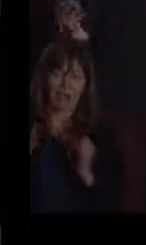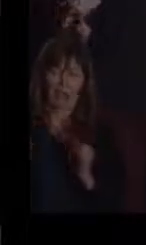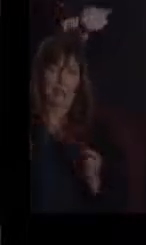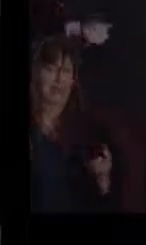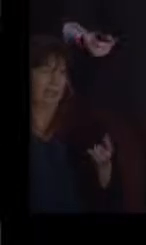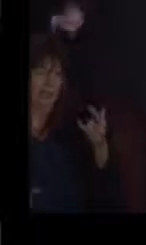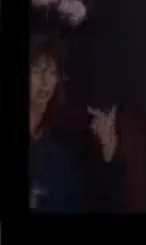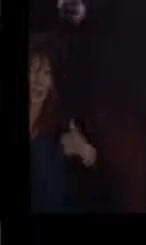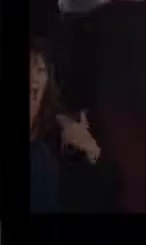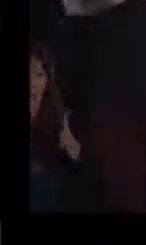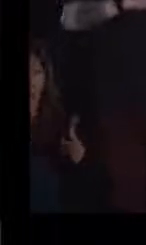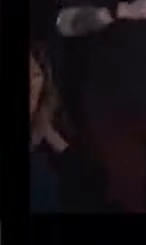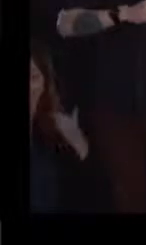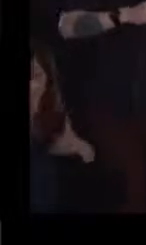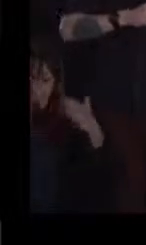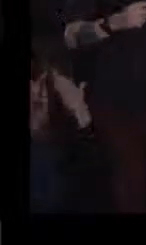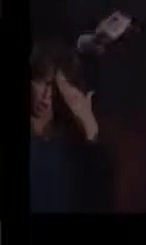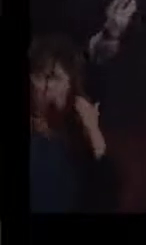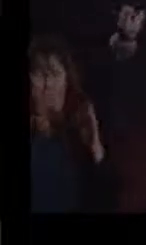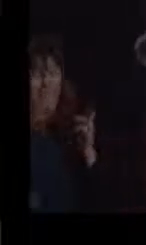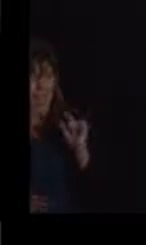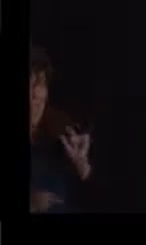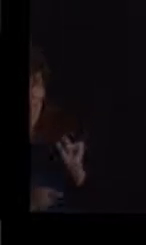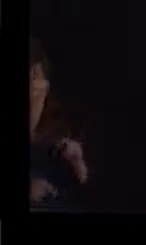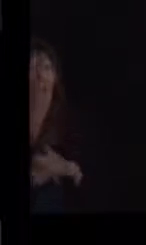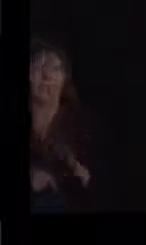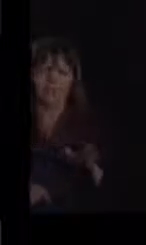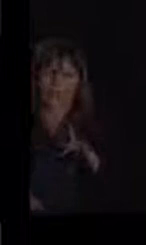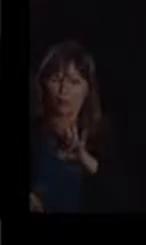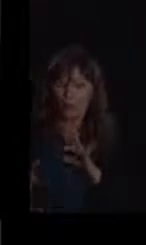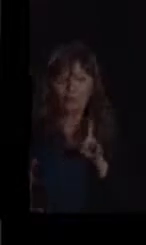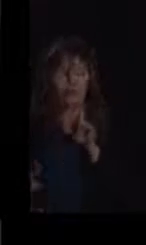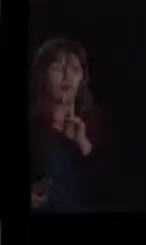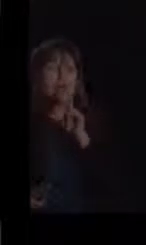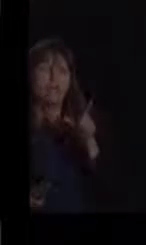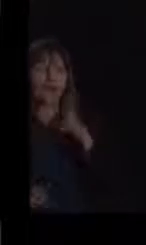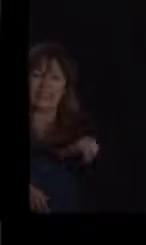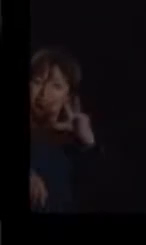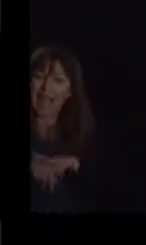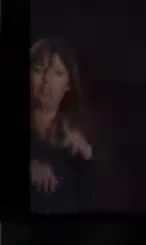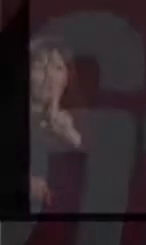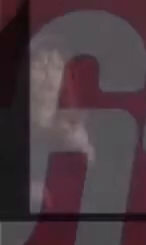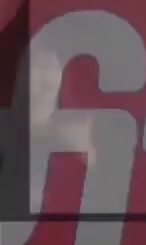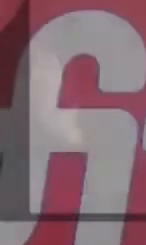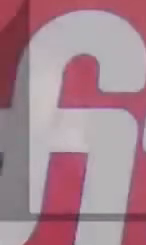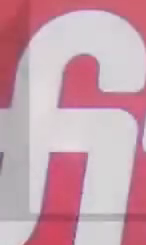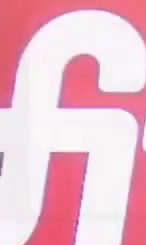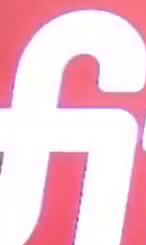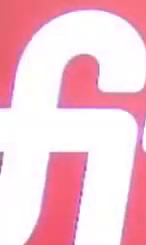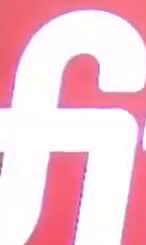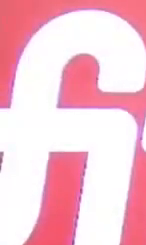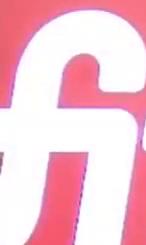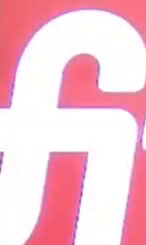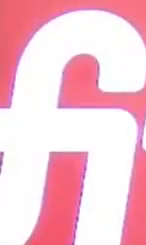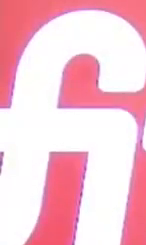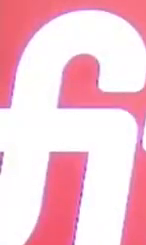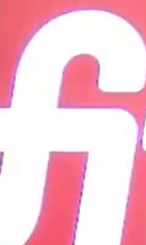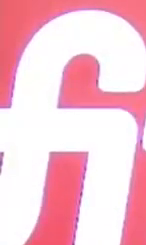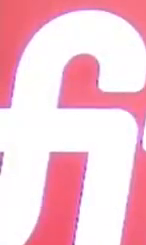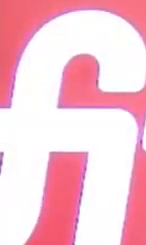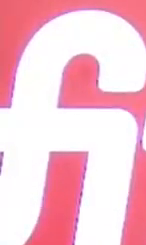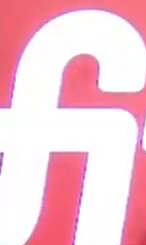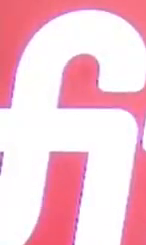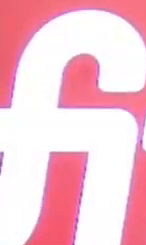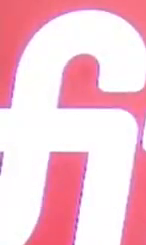trending stuff? I was like, yeah, man. Cool. Do you want to do this bit? And it was lovely. It was just a real nice, natural fit of, we want this sequence, and you seem